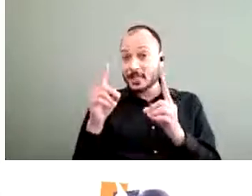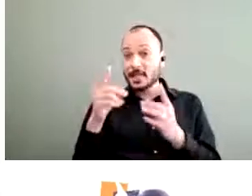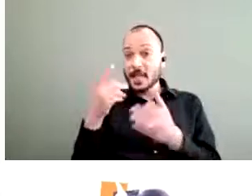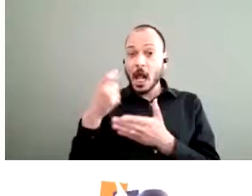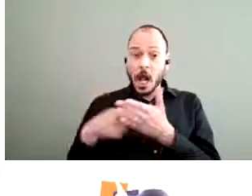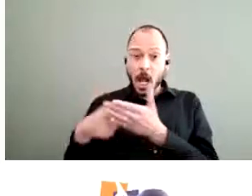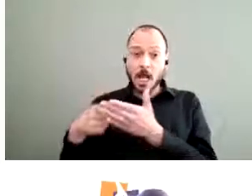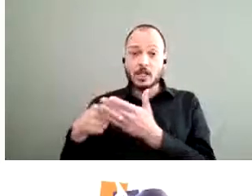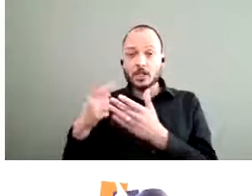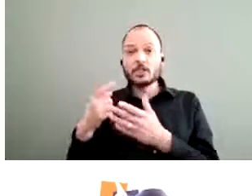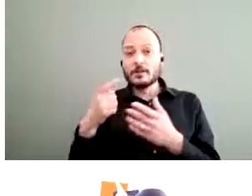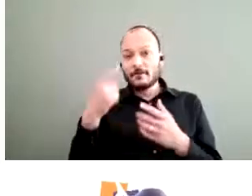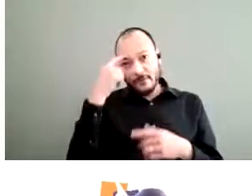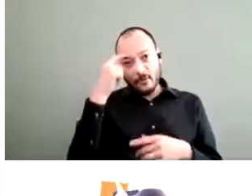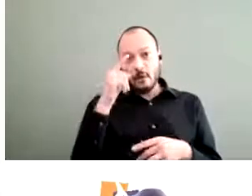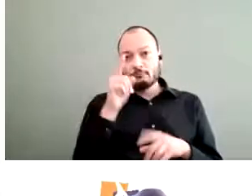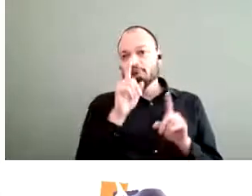college.